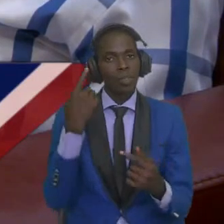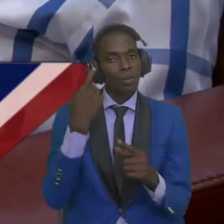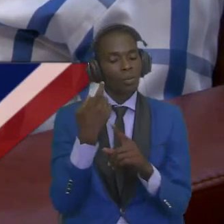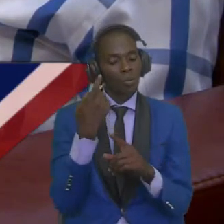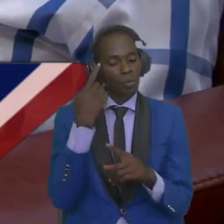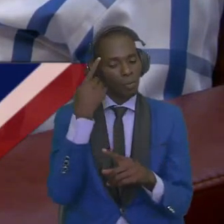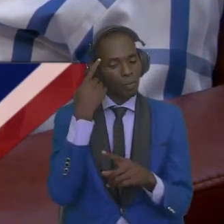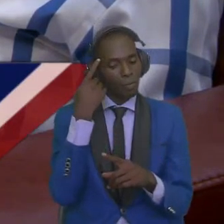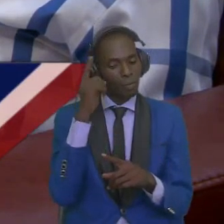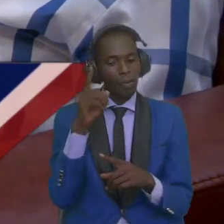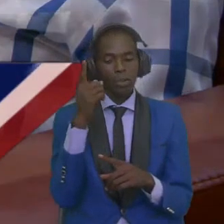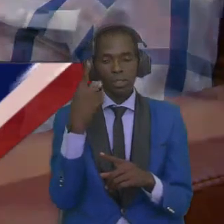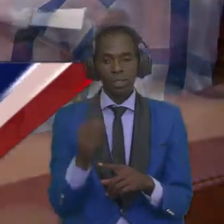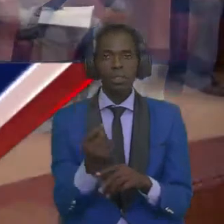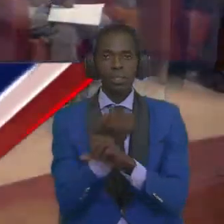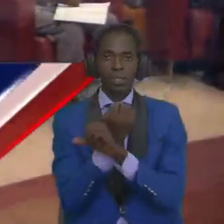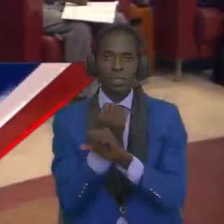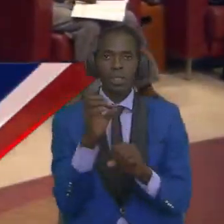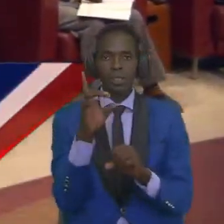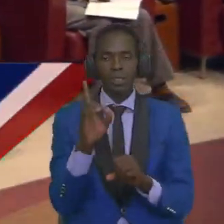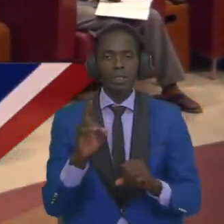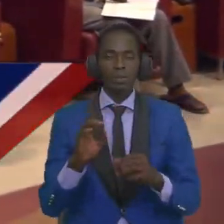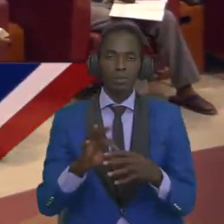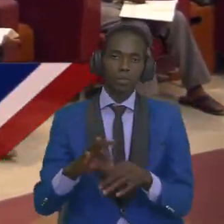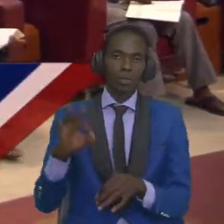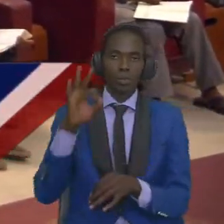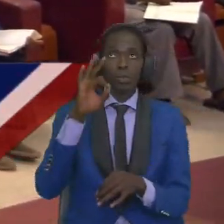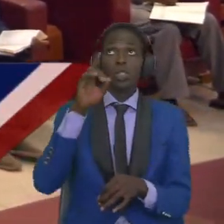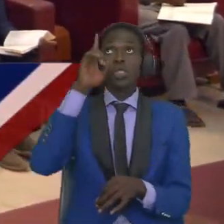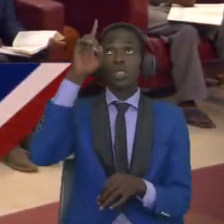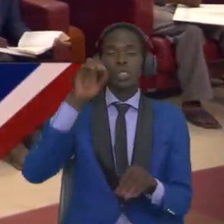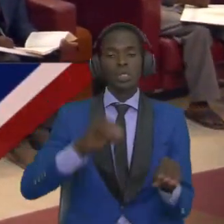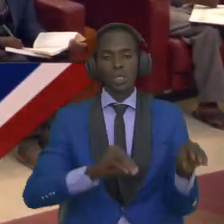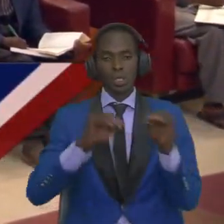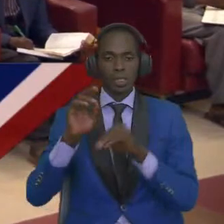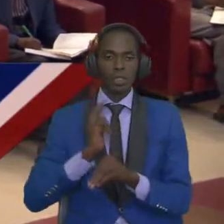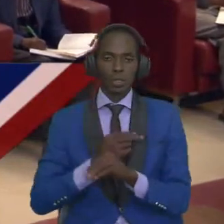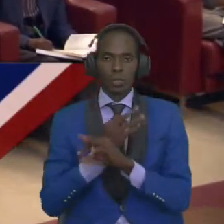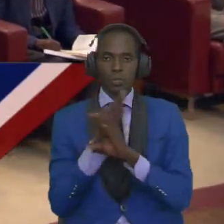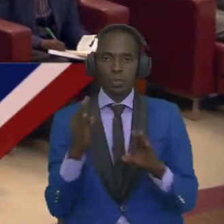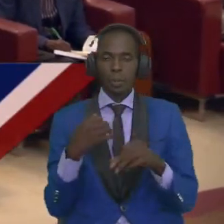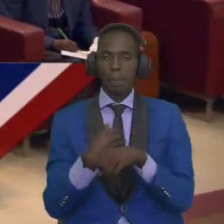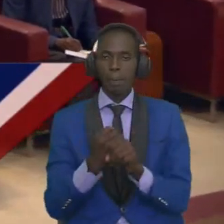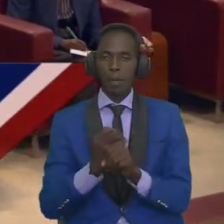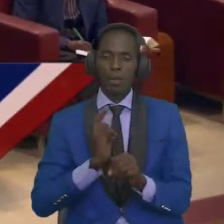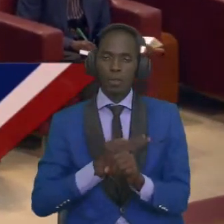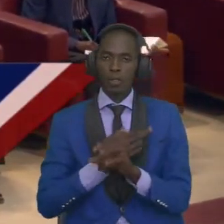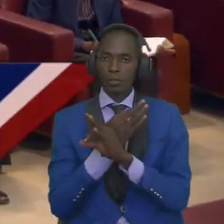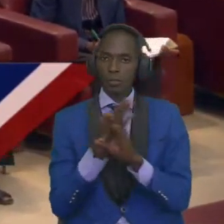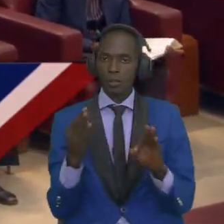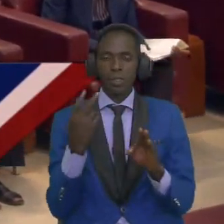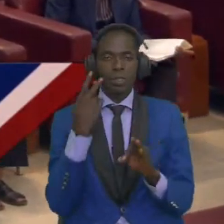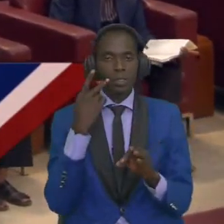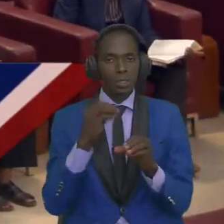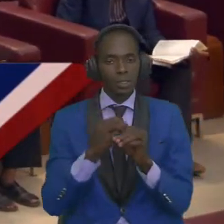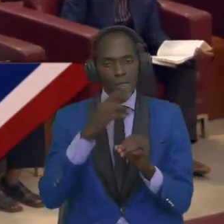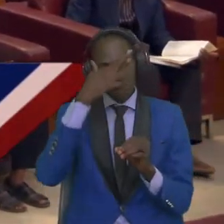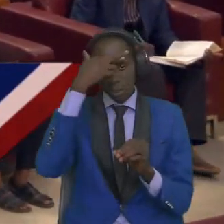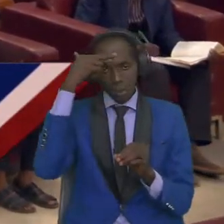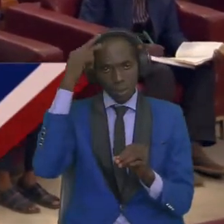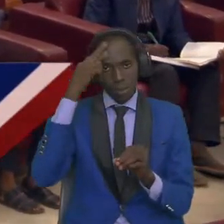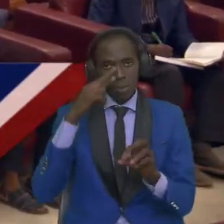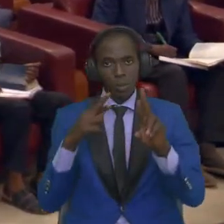the redeemed soul. It sets us free. It makes us free. In Romans chapter 6, reading from